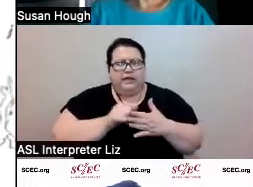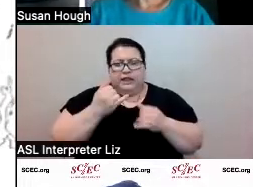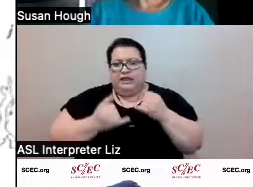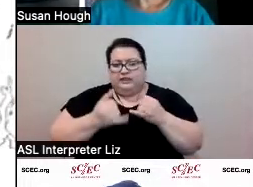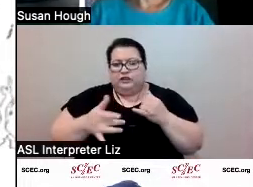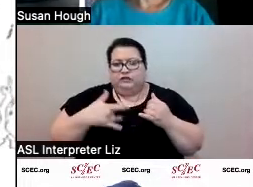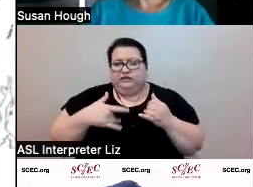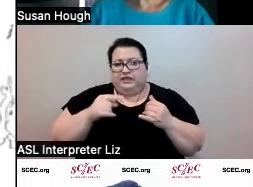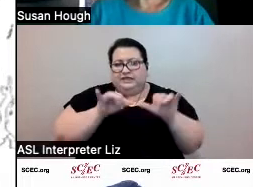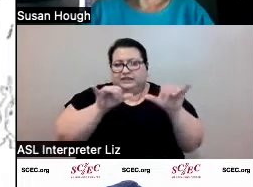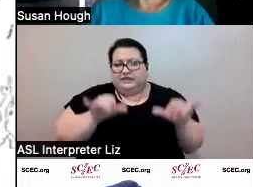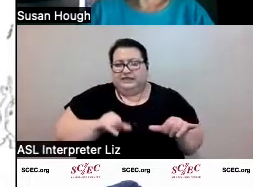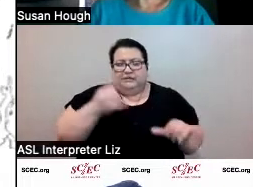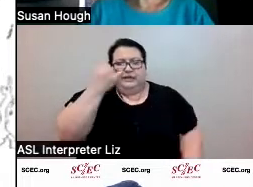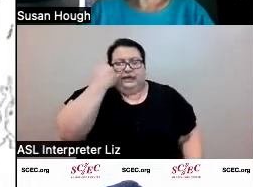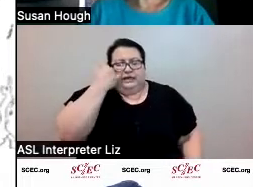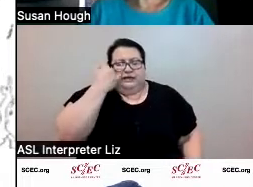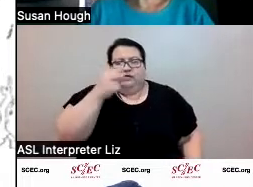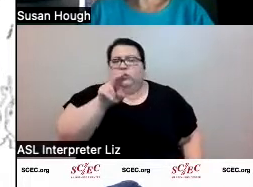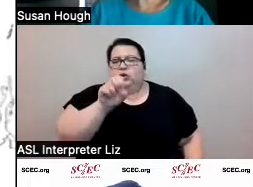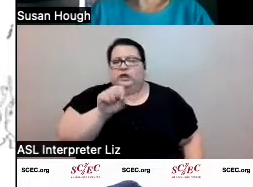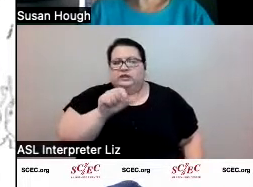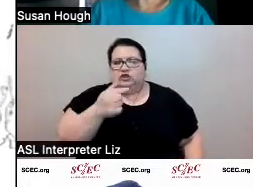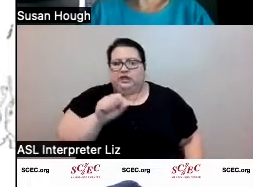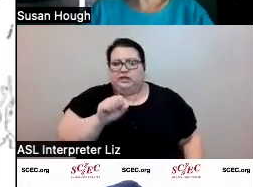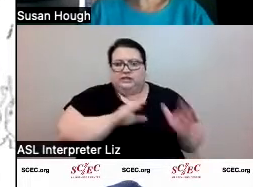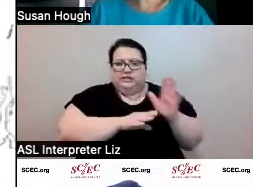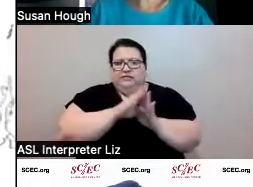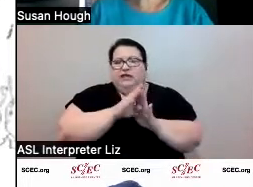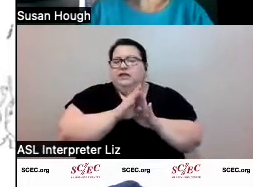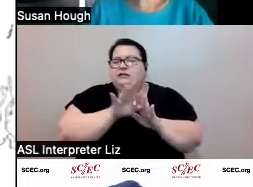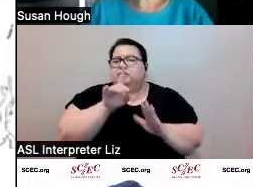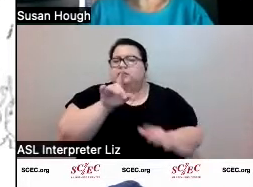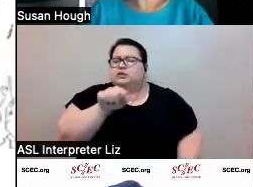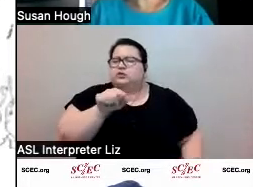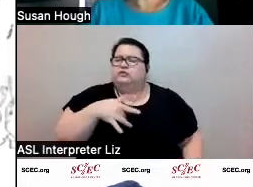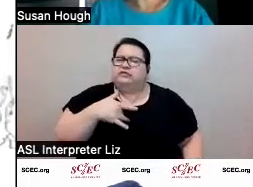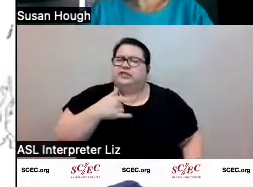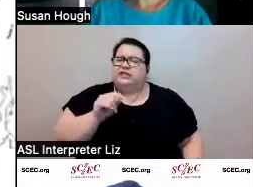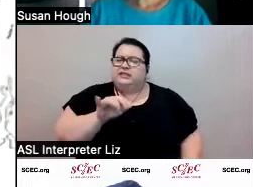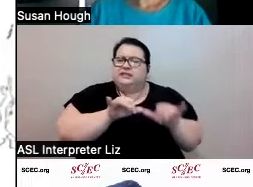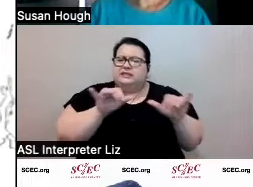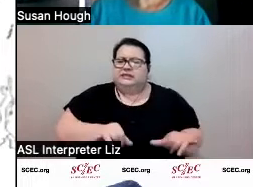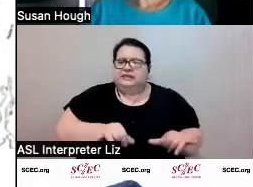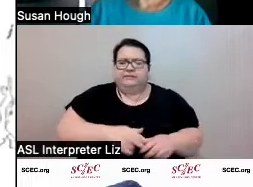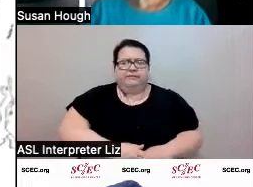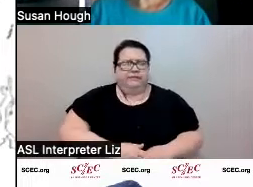It system, so the USGS developed the Did You Feel It system